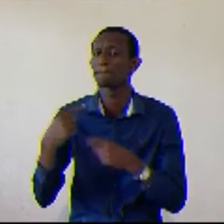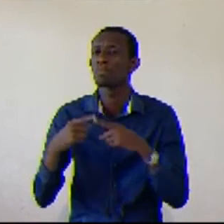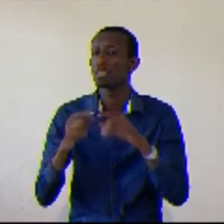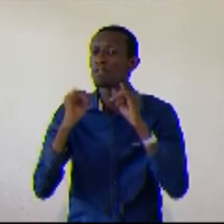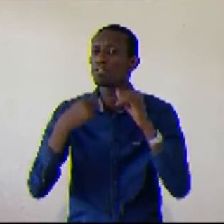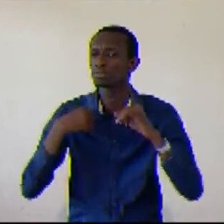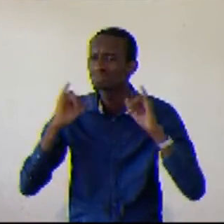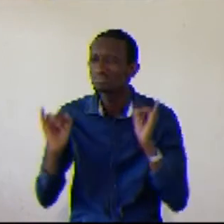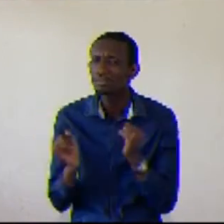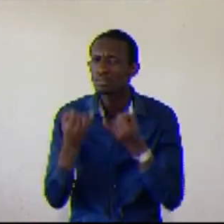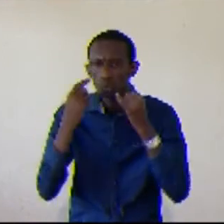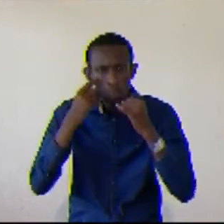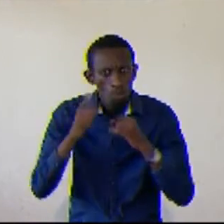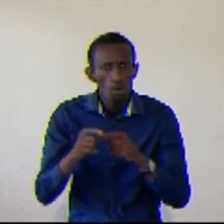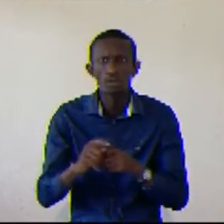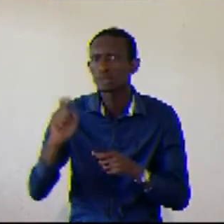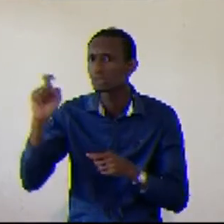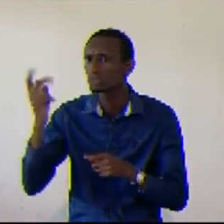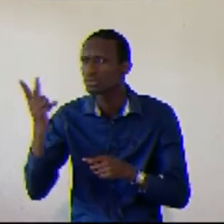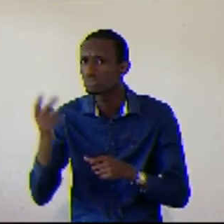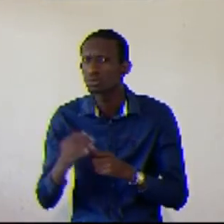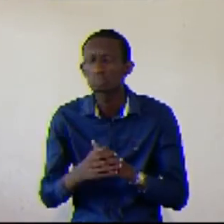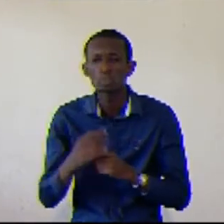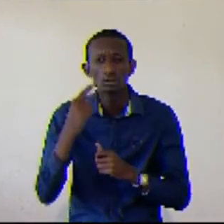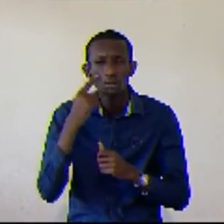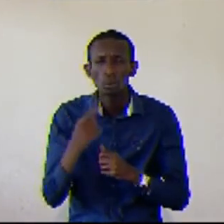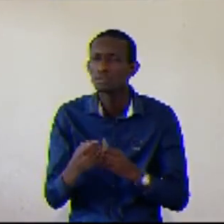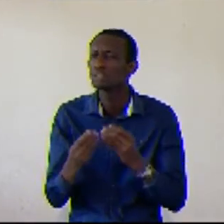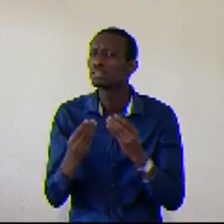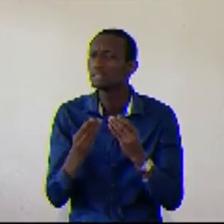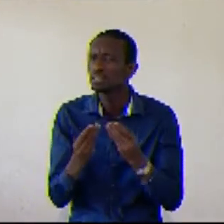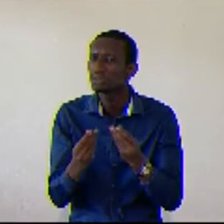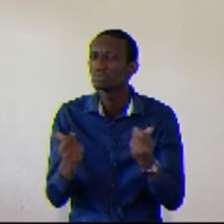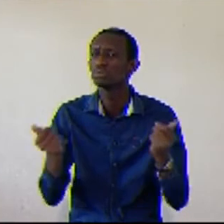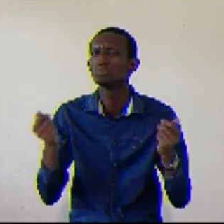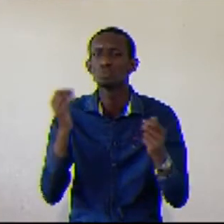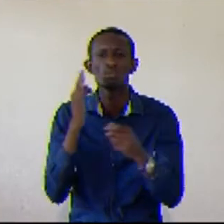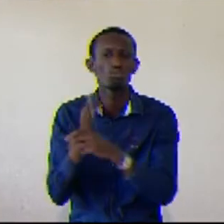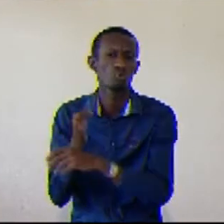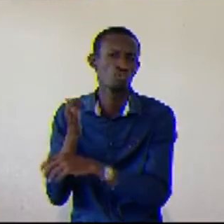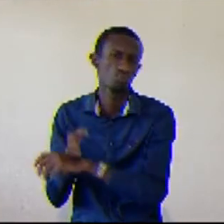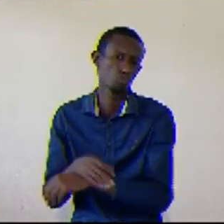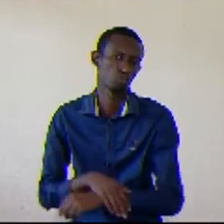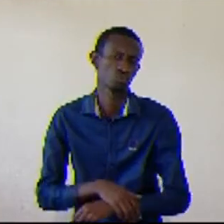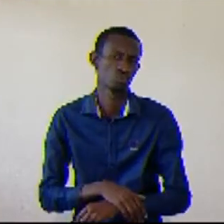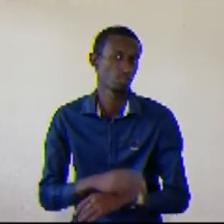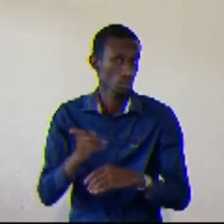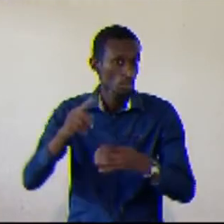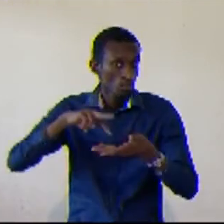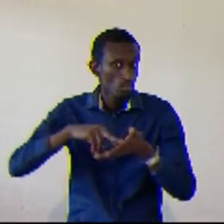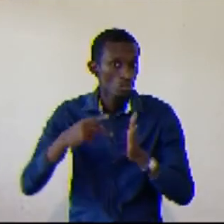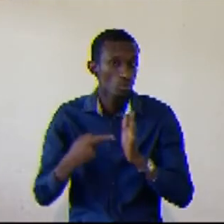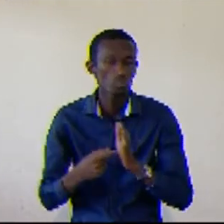x2, I get a worse answer. Means that the